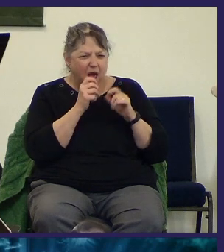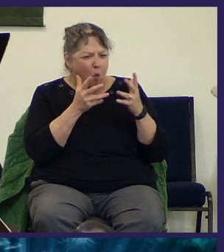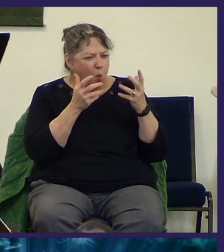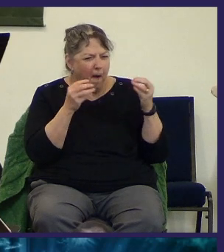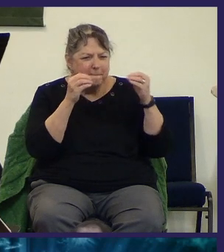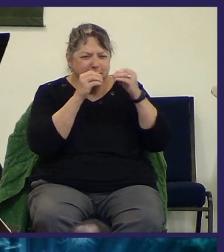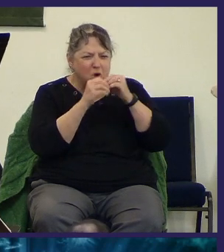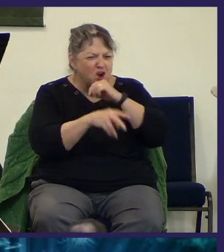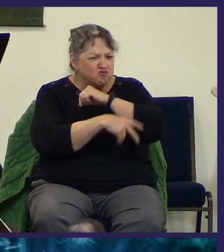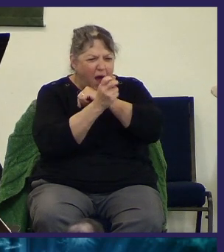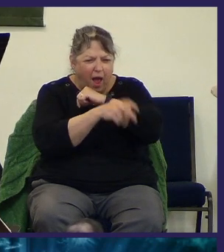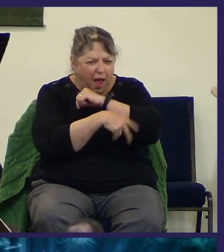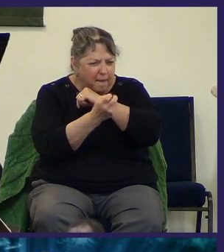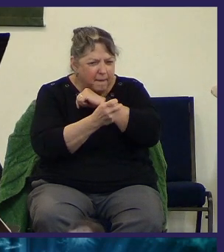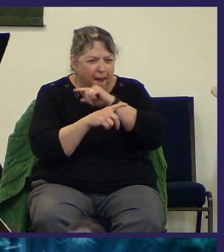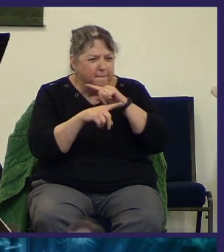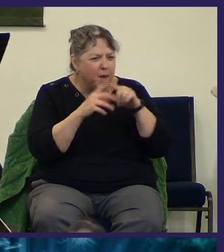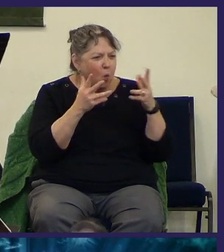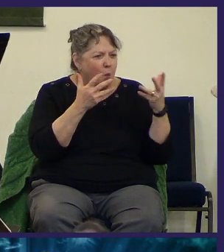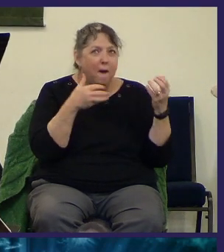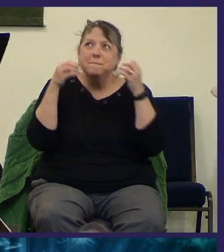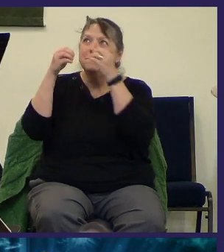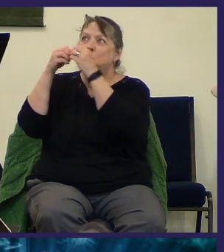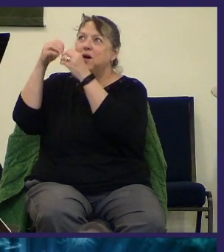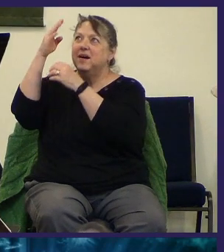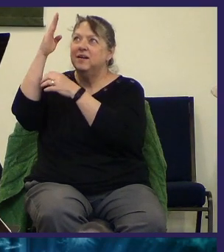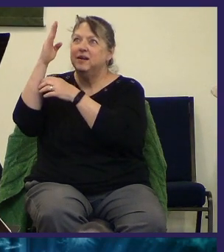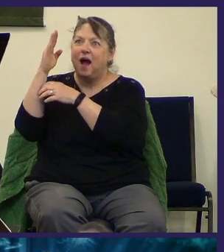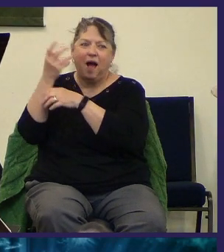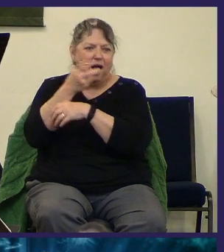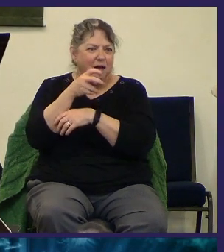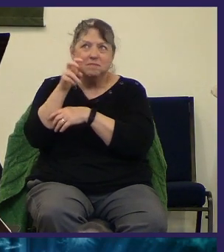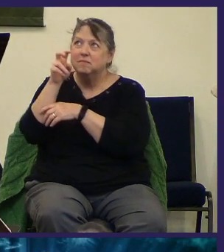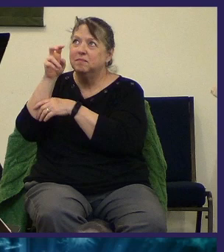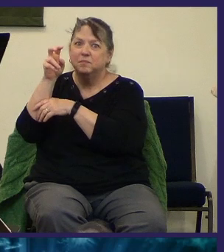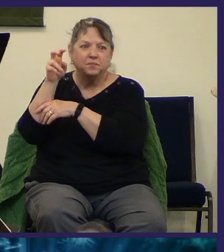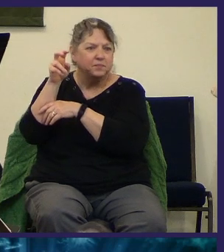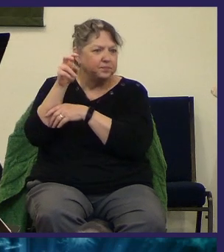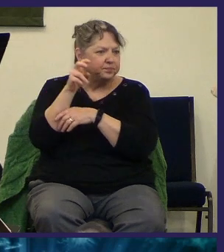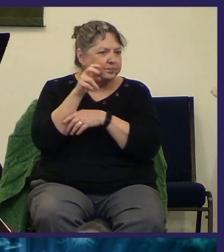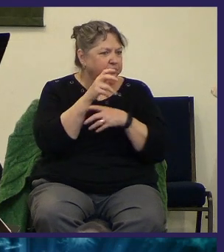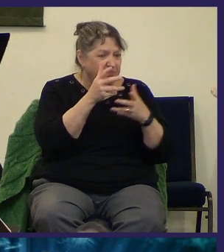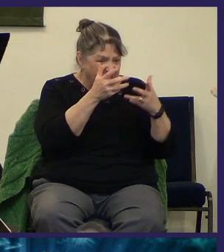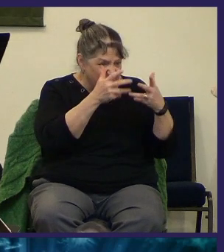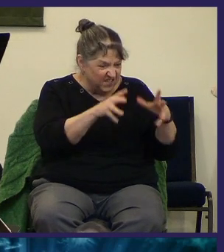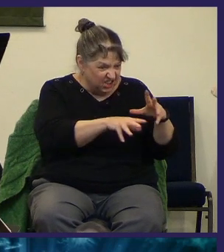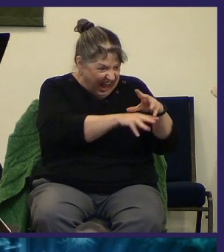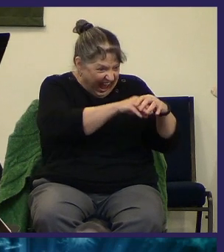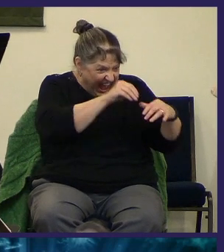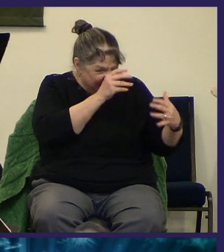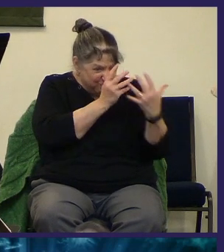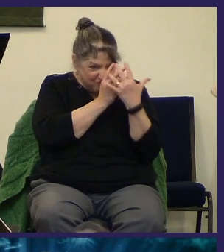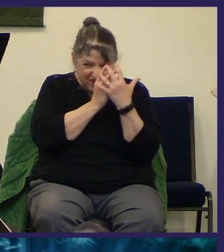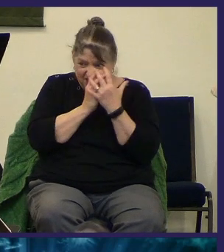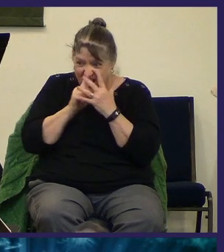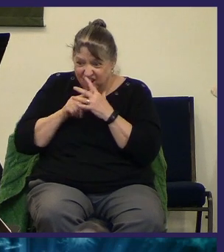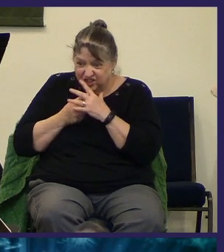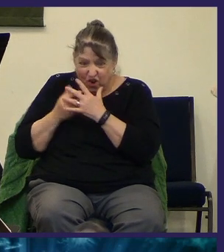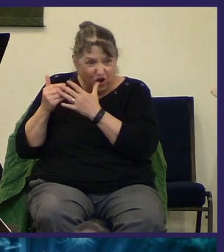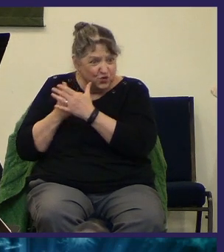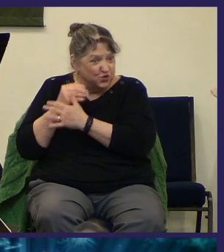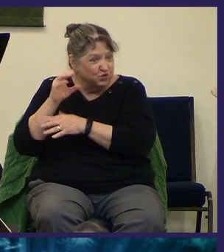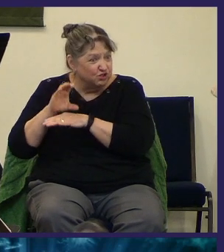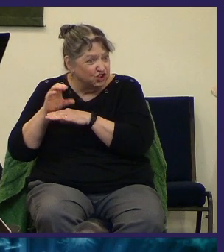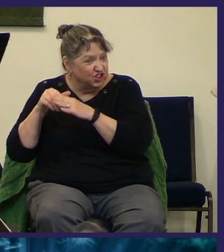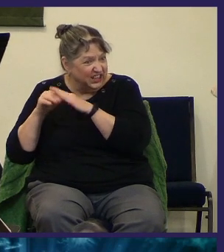actually became friends when he was released for prison he started a home church in his own house and started leading others to christ